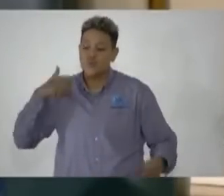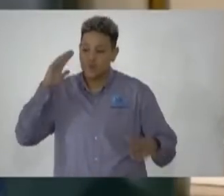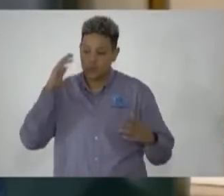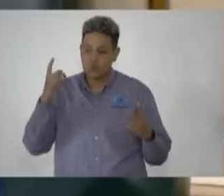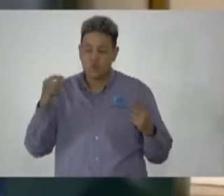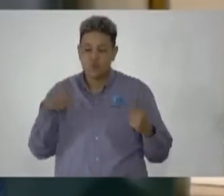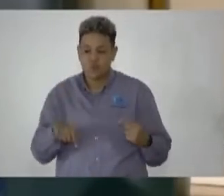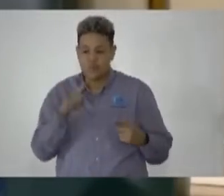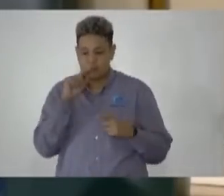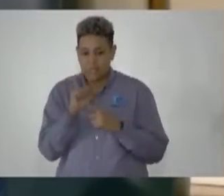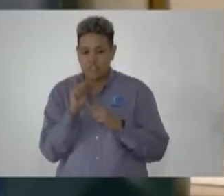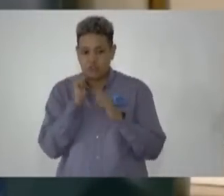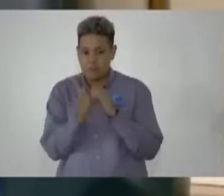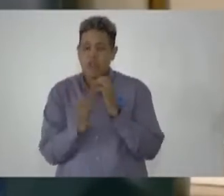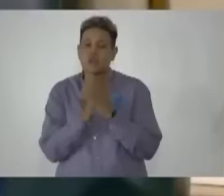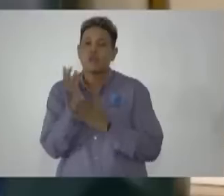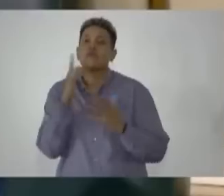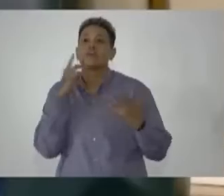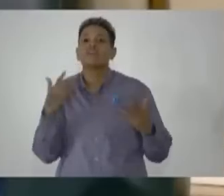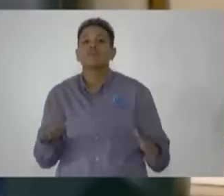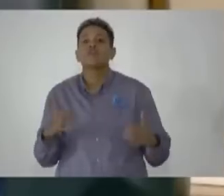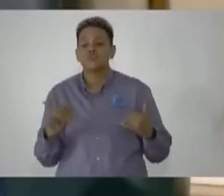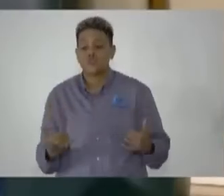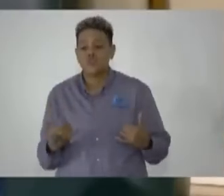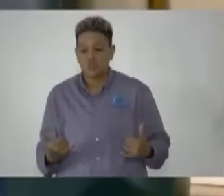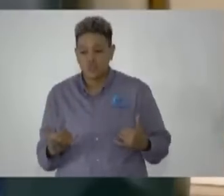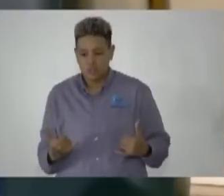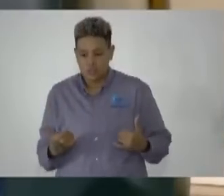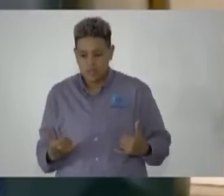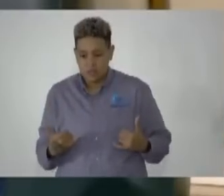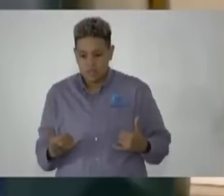that we would ensure that the business would be done today.